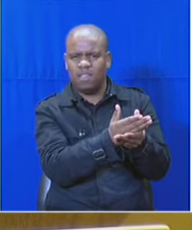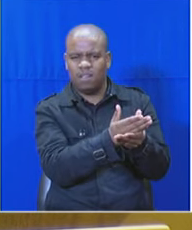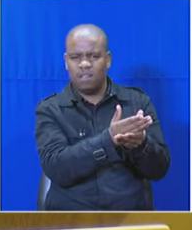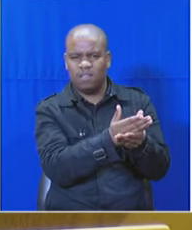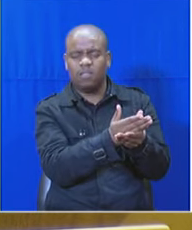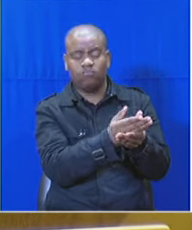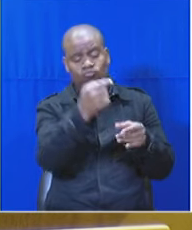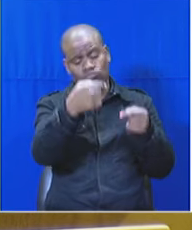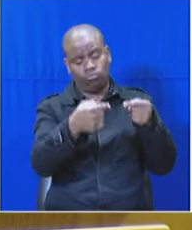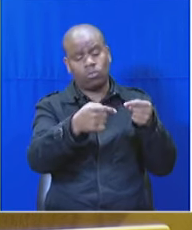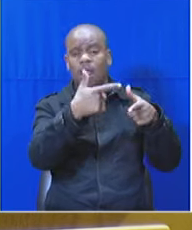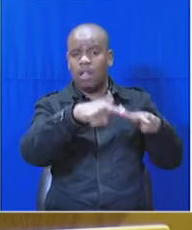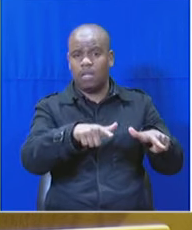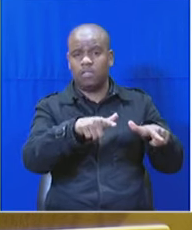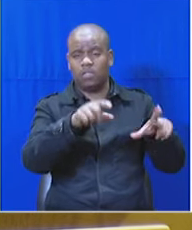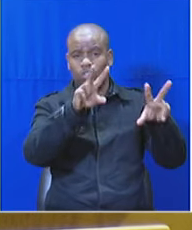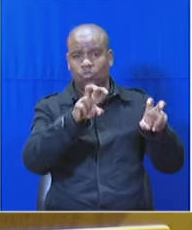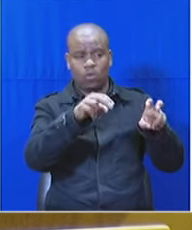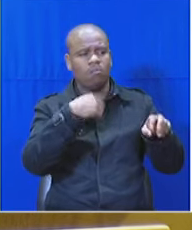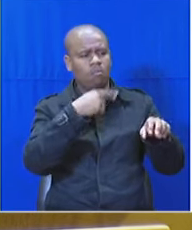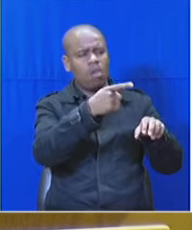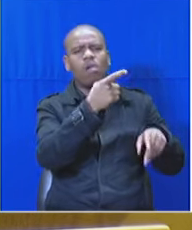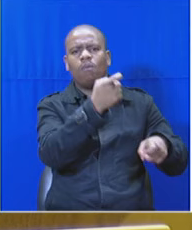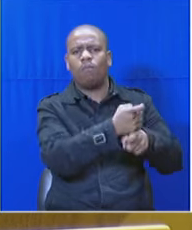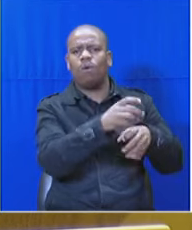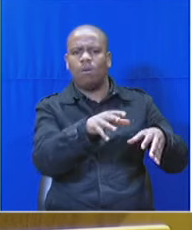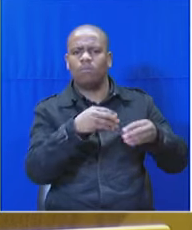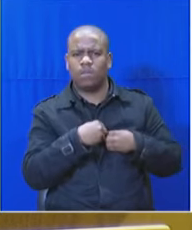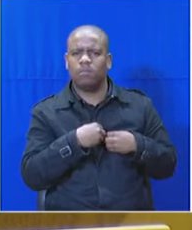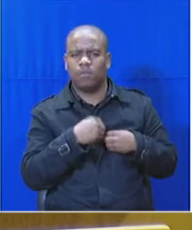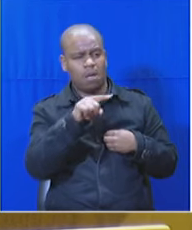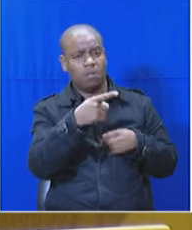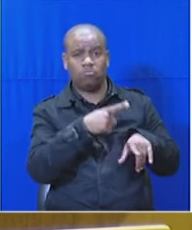disputes related to land. Because in many instances you find that